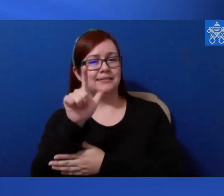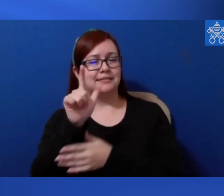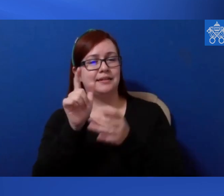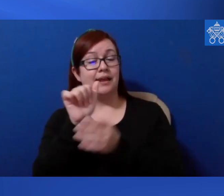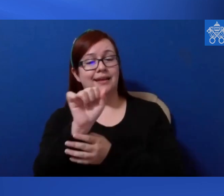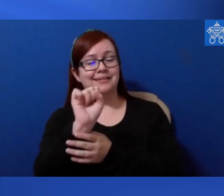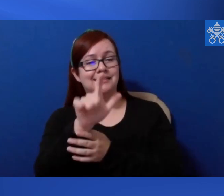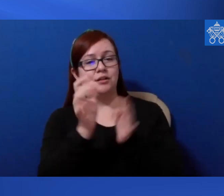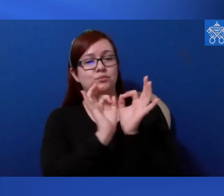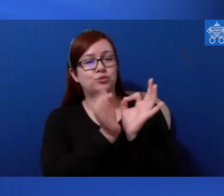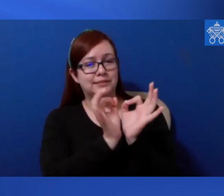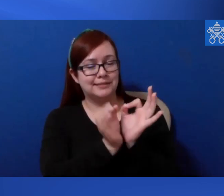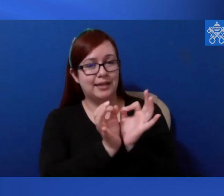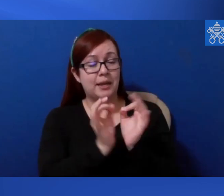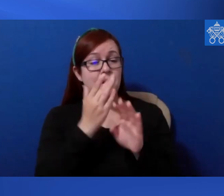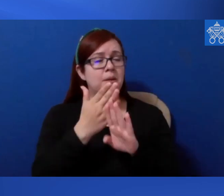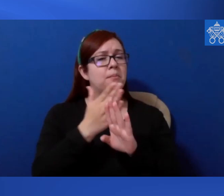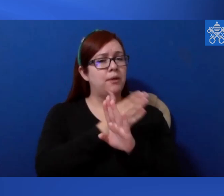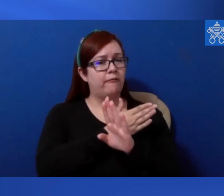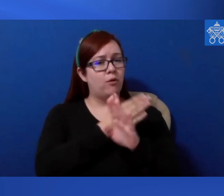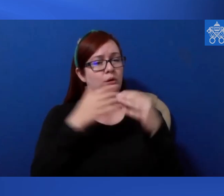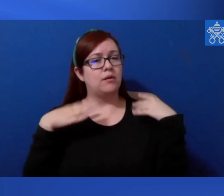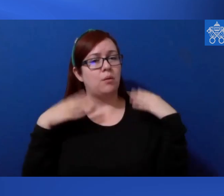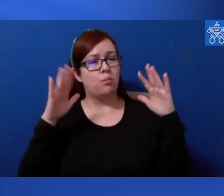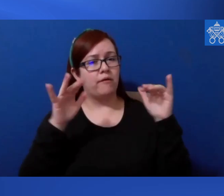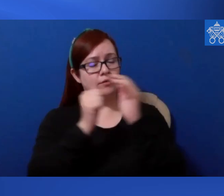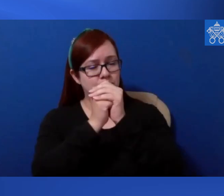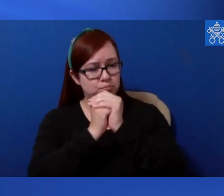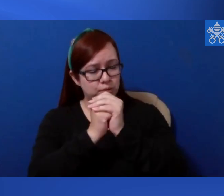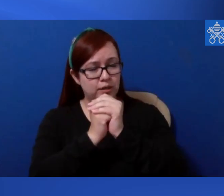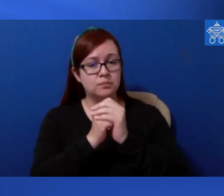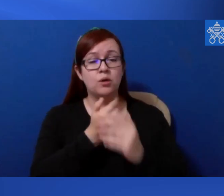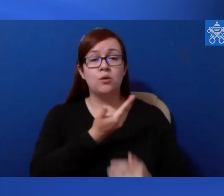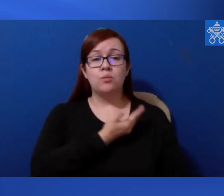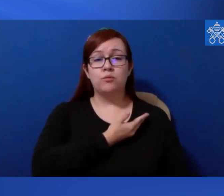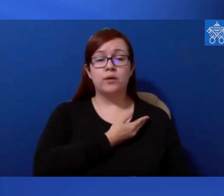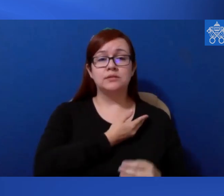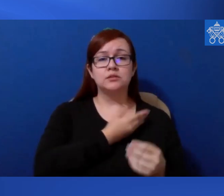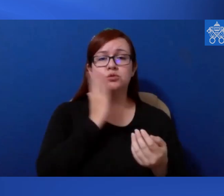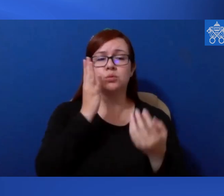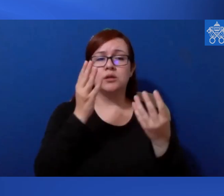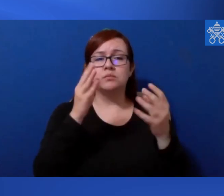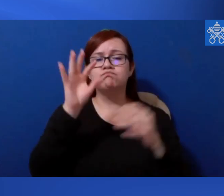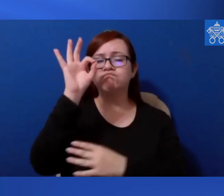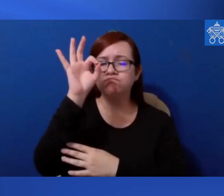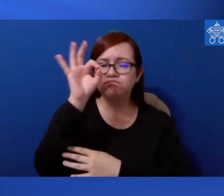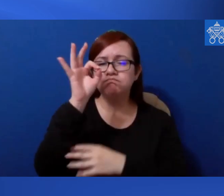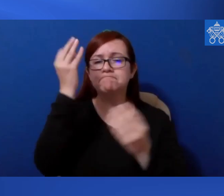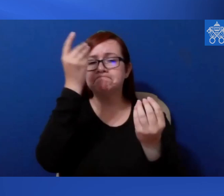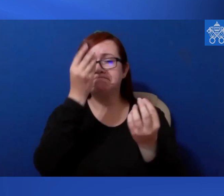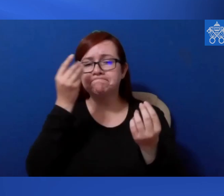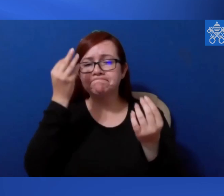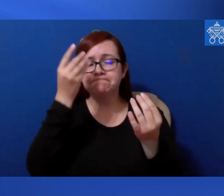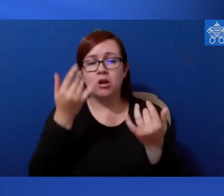As we know, before leading the recitation of the Angelus, Pope Francis will offer some reflections, catechesis, on this Sunday's Gospel